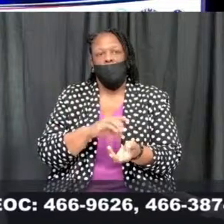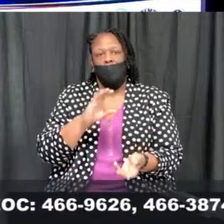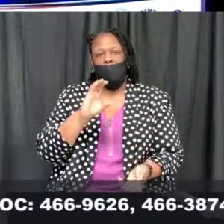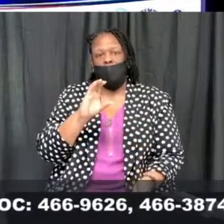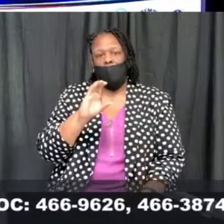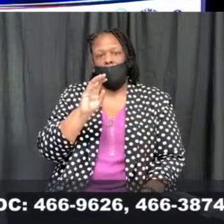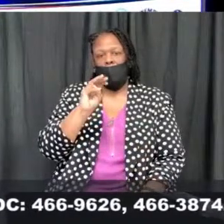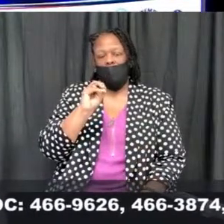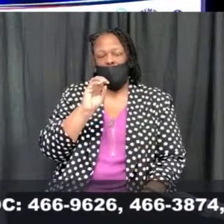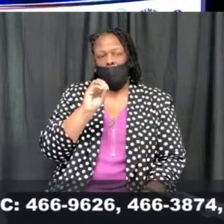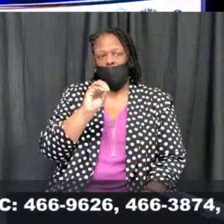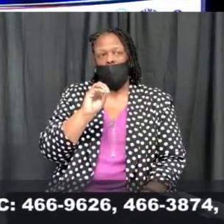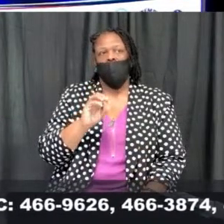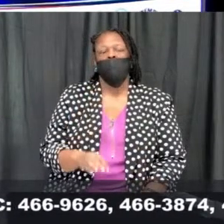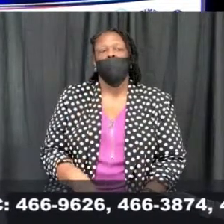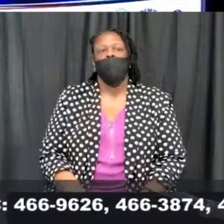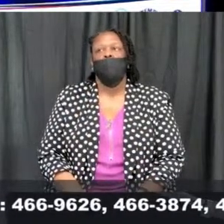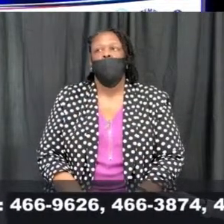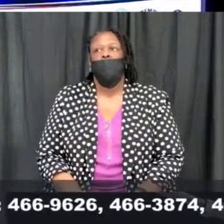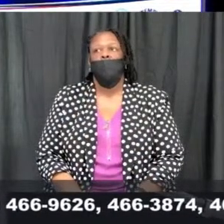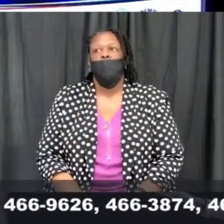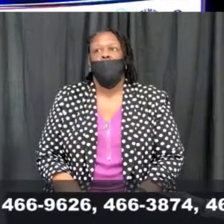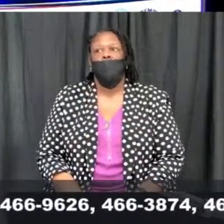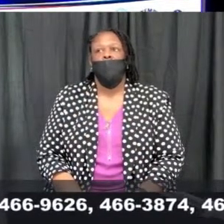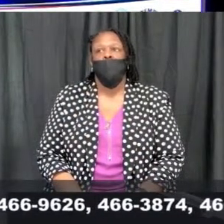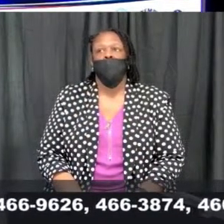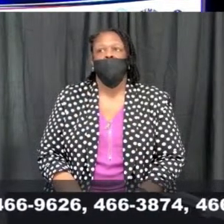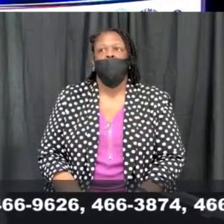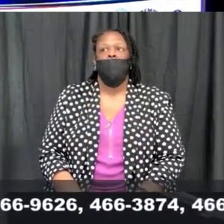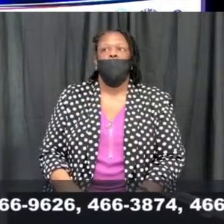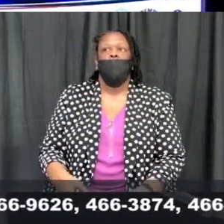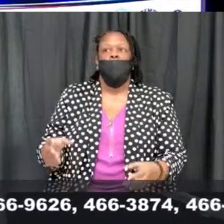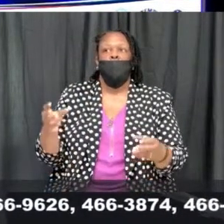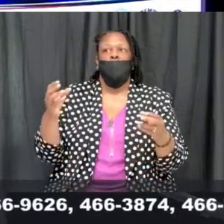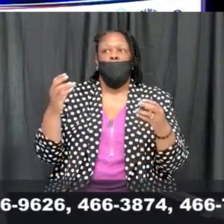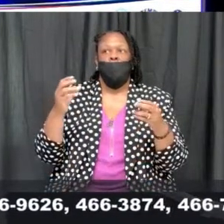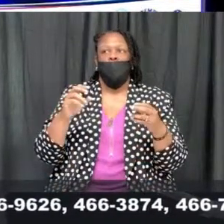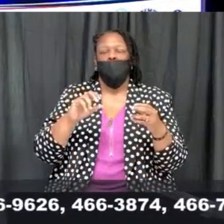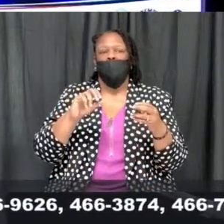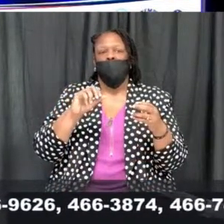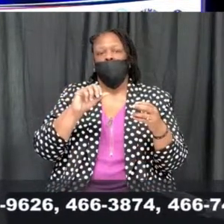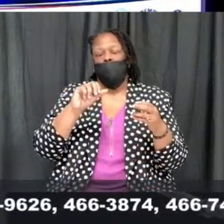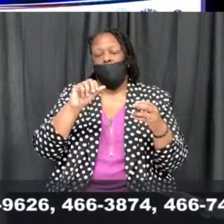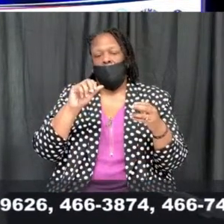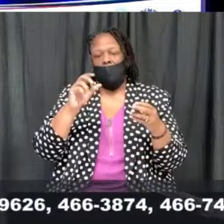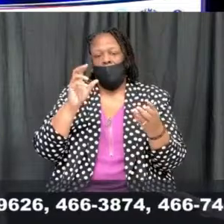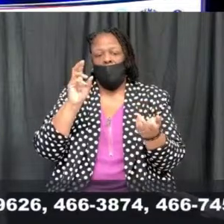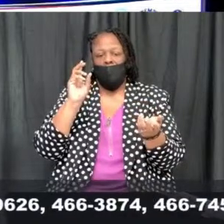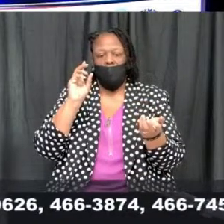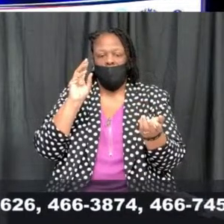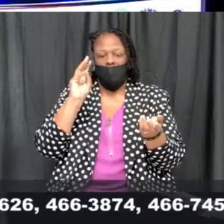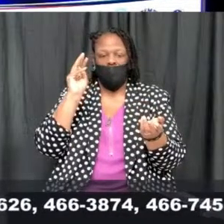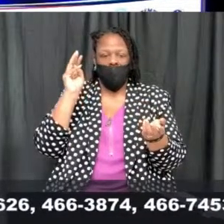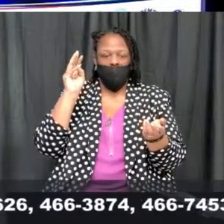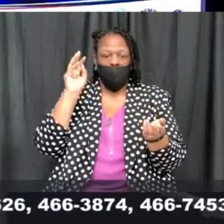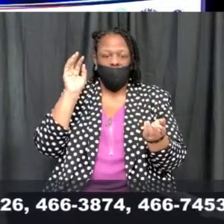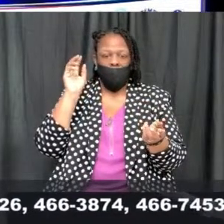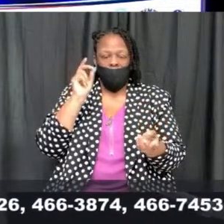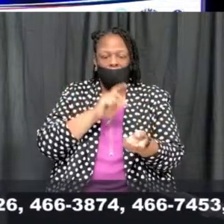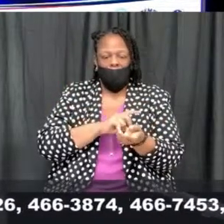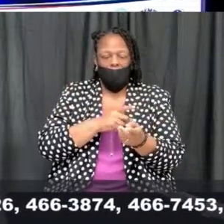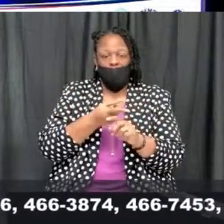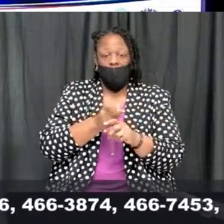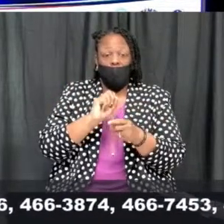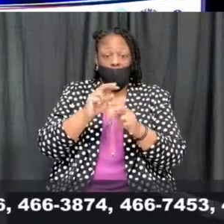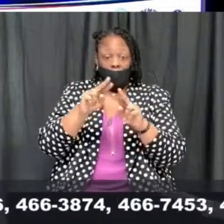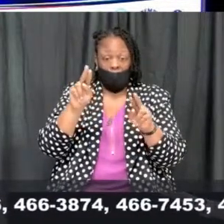the co-chairperson. The Medical Officer of Health for NEVIS. The Medical Chief of